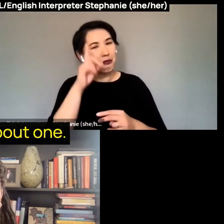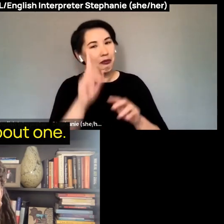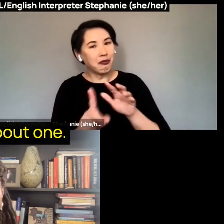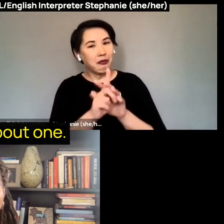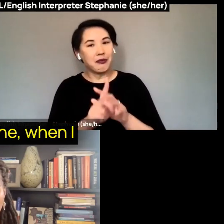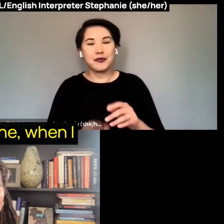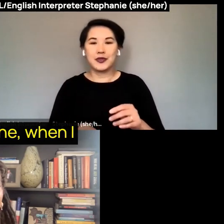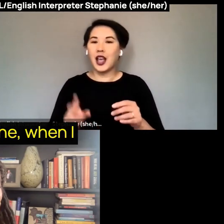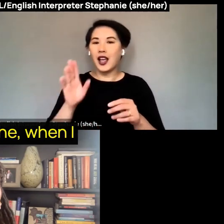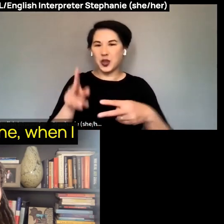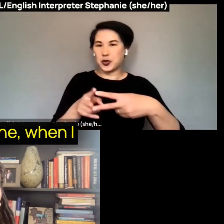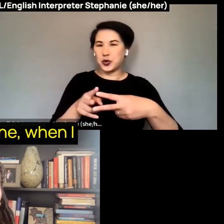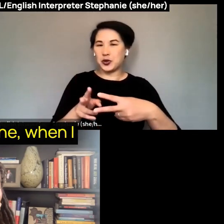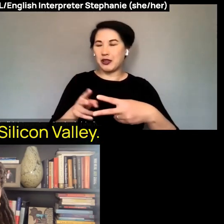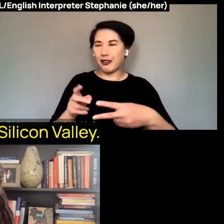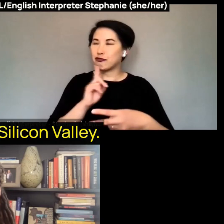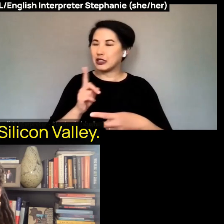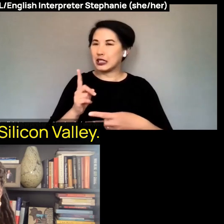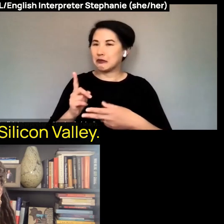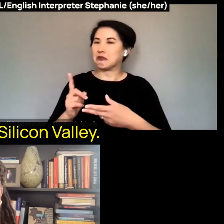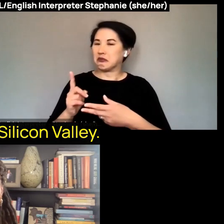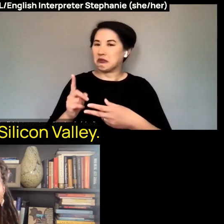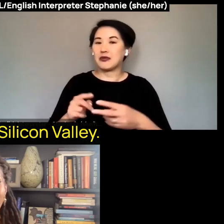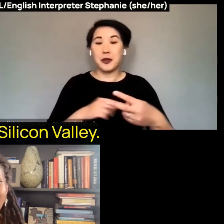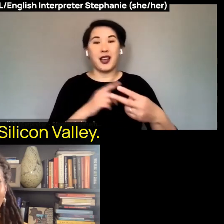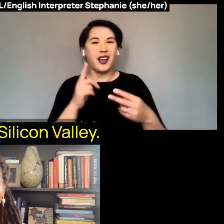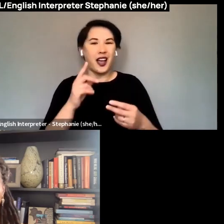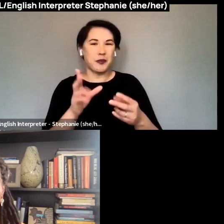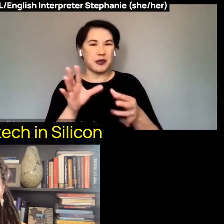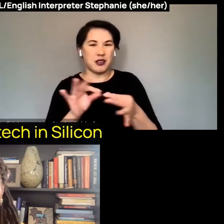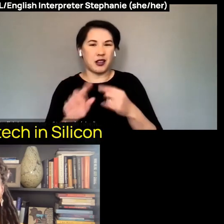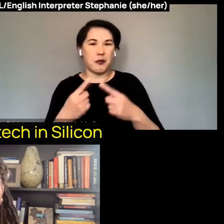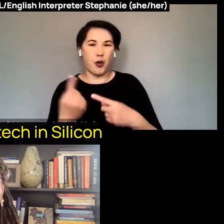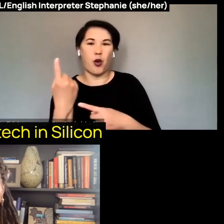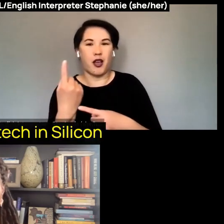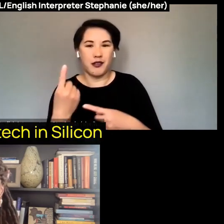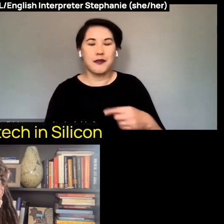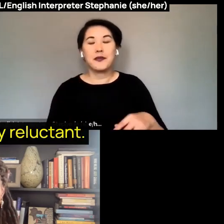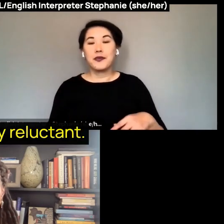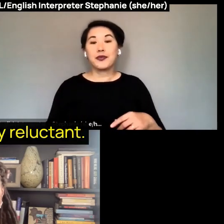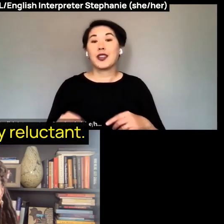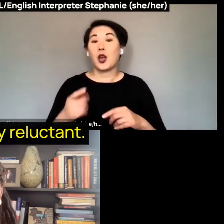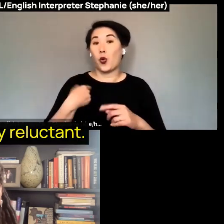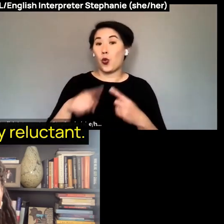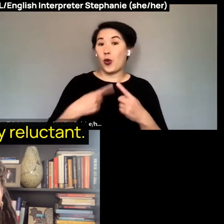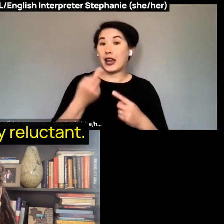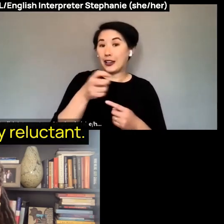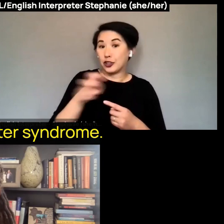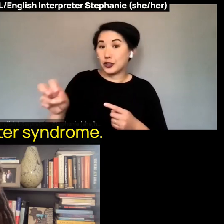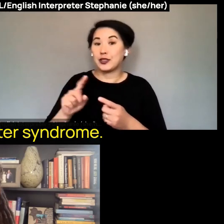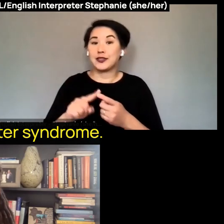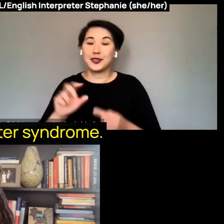I'll talk about one. It's really the, when I transitioned into Silicon Valley, when I went into tech in Silicon Valley, I was very